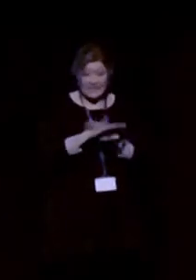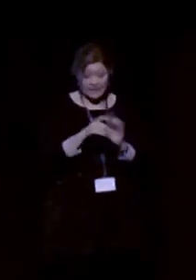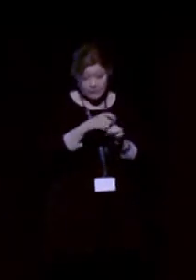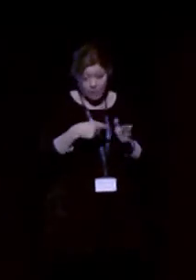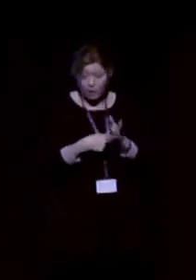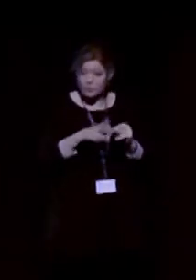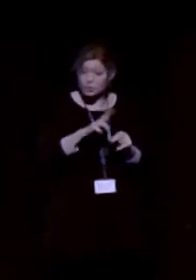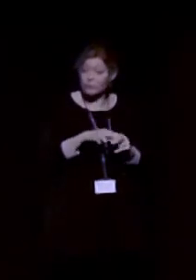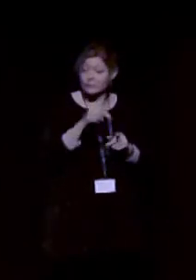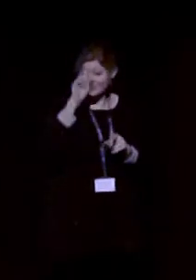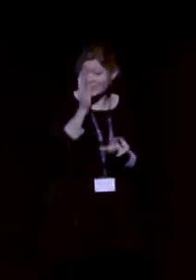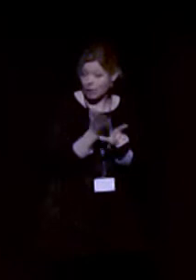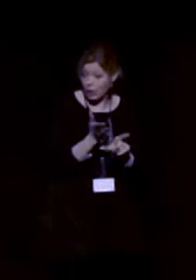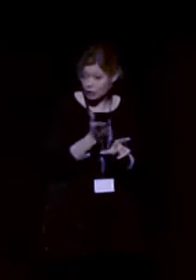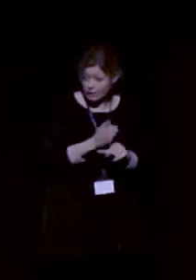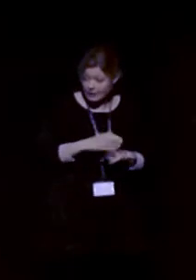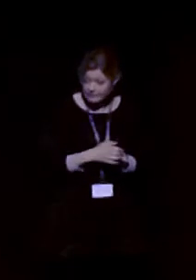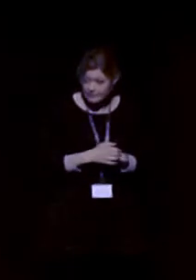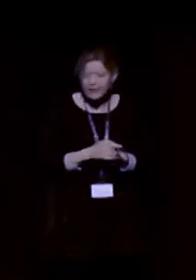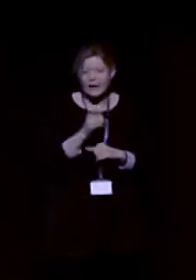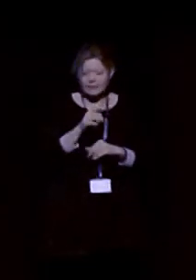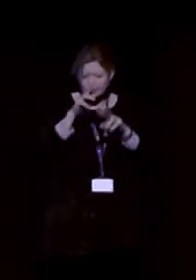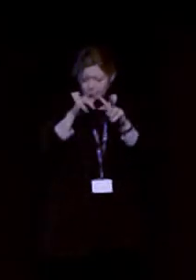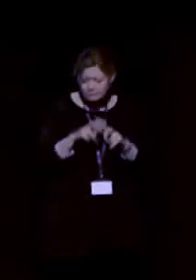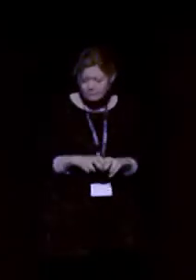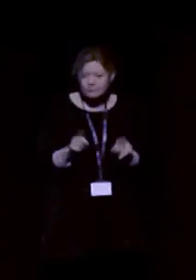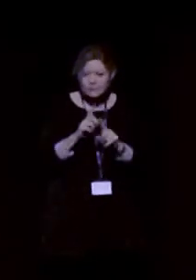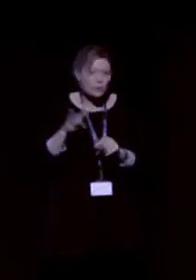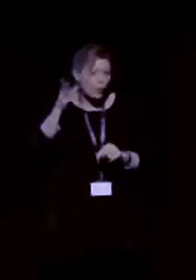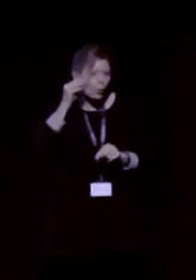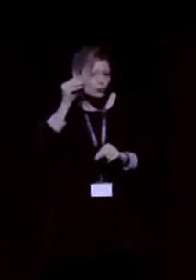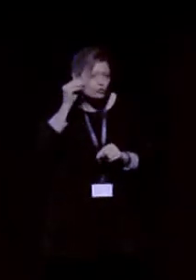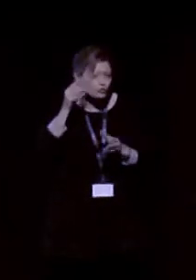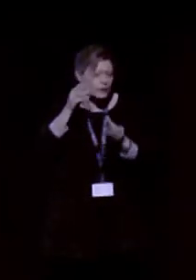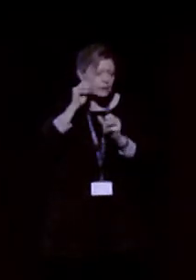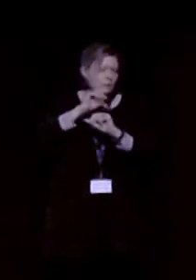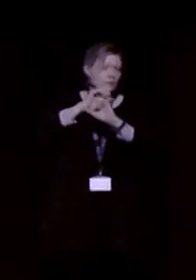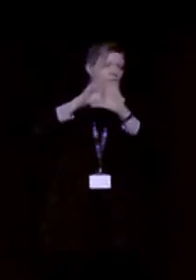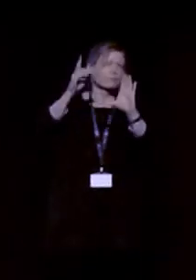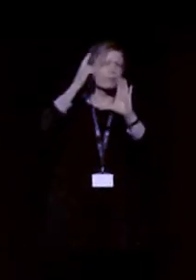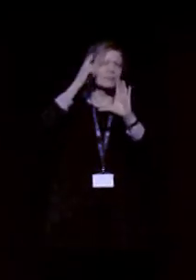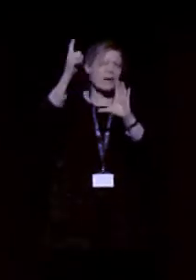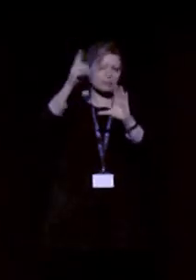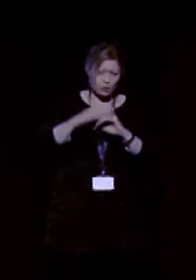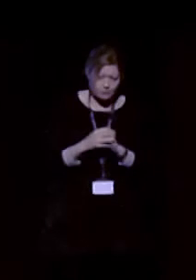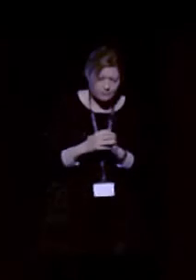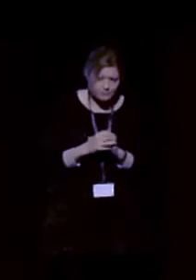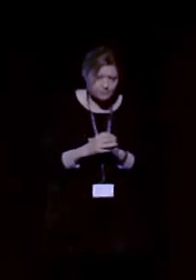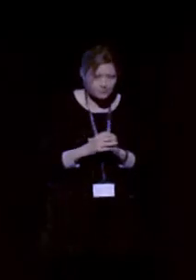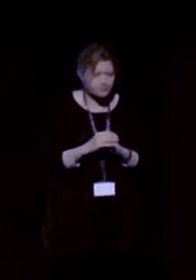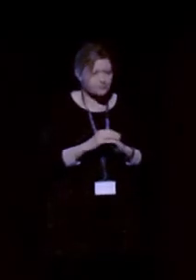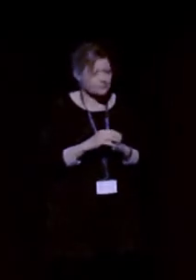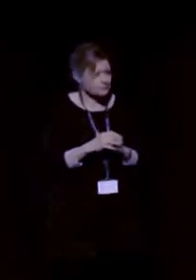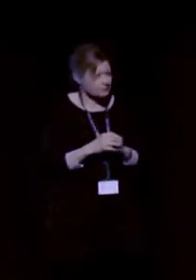research interests are broad within the field of auditory perception, from hearing aid design and development to perception of music to the theme of